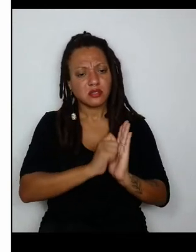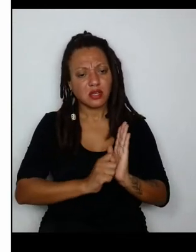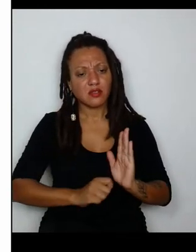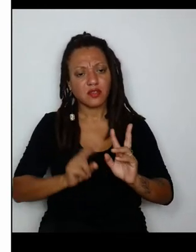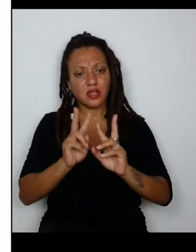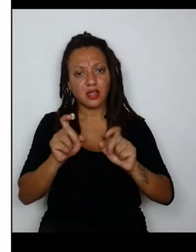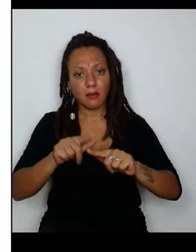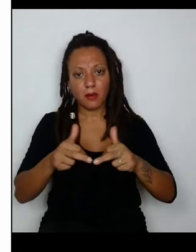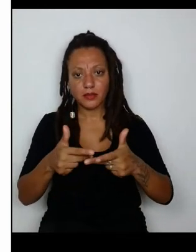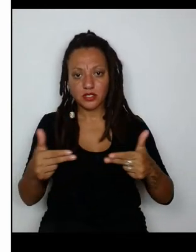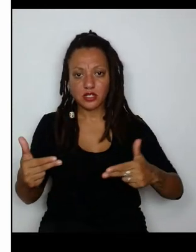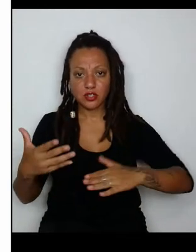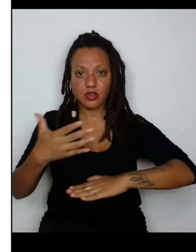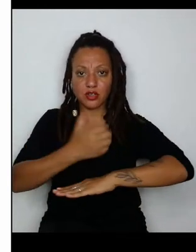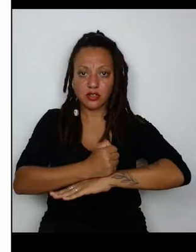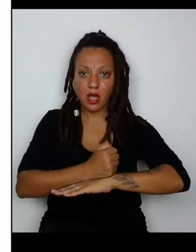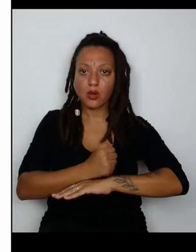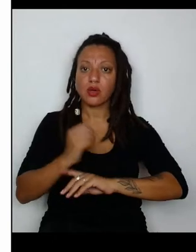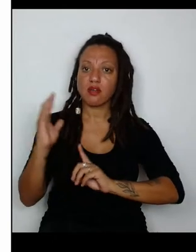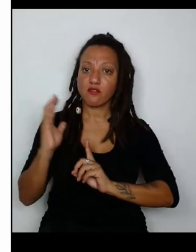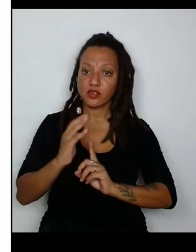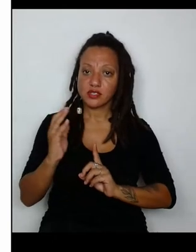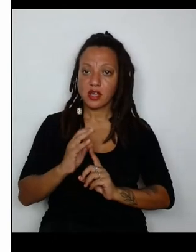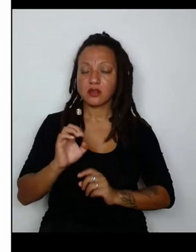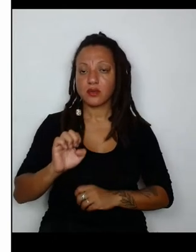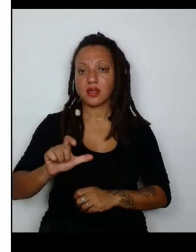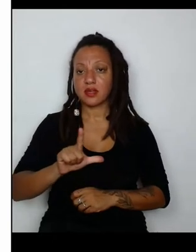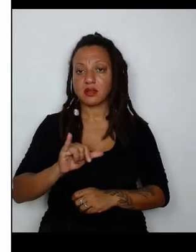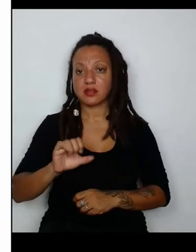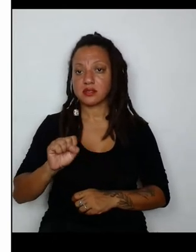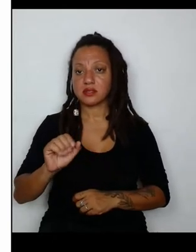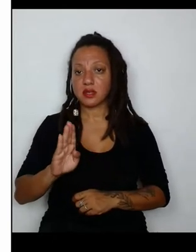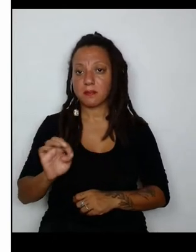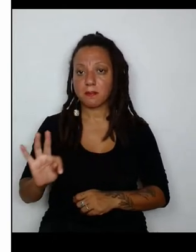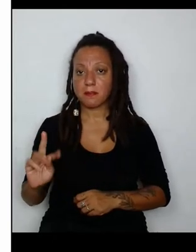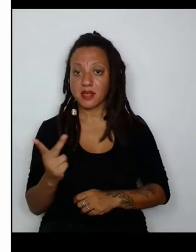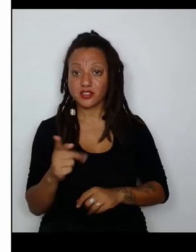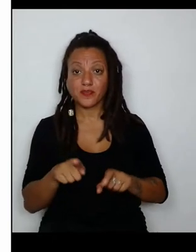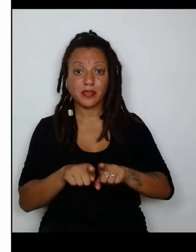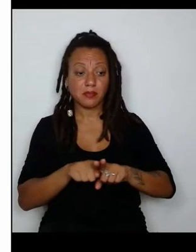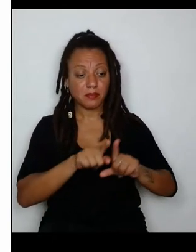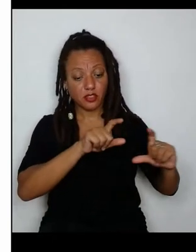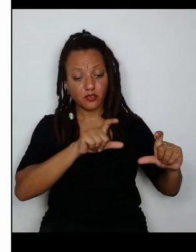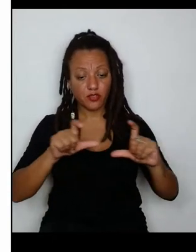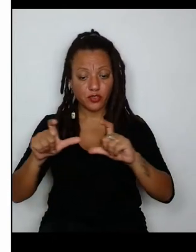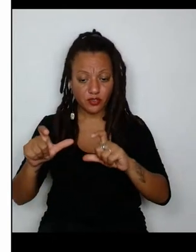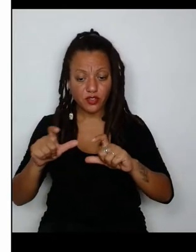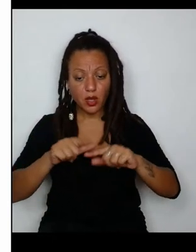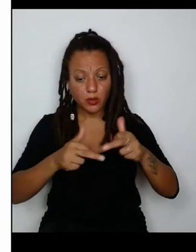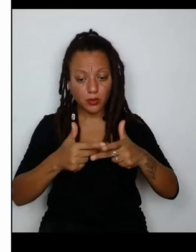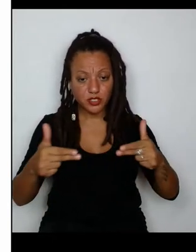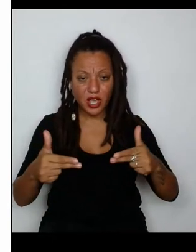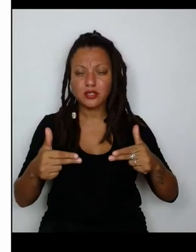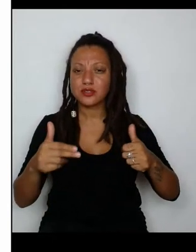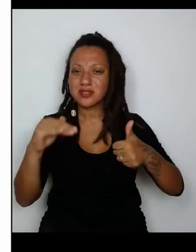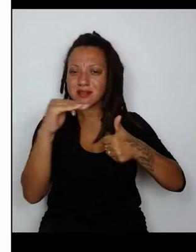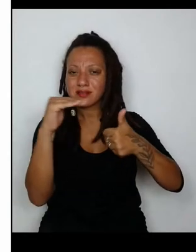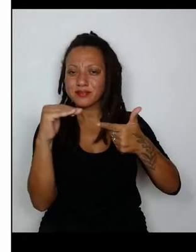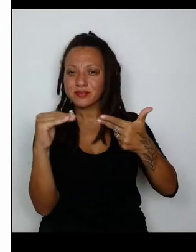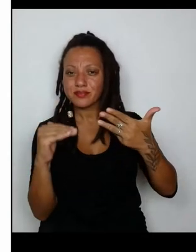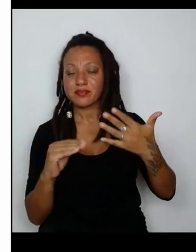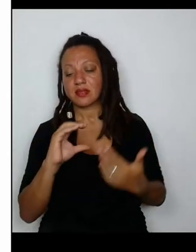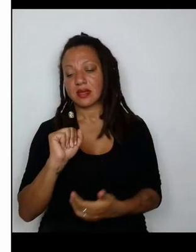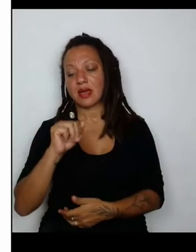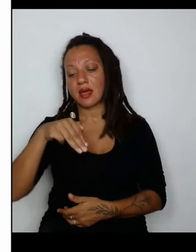additionally about photographs as layered objects depending on the technology of the photograph the layers of